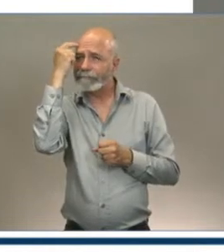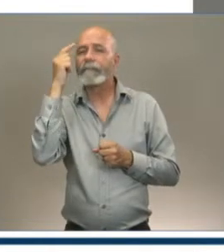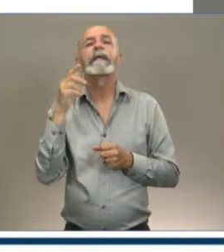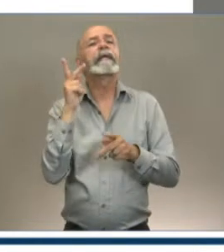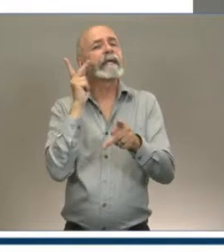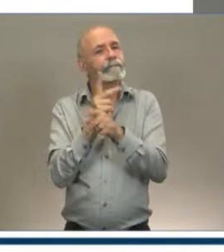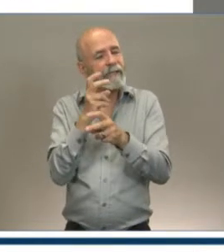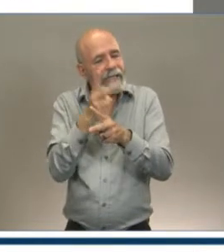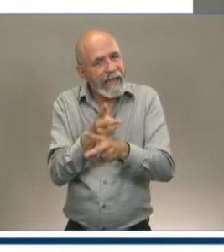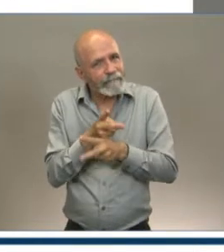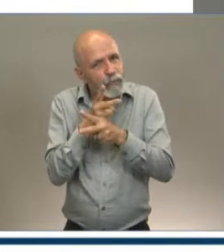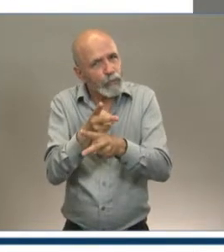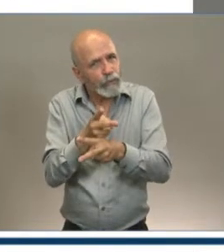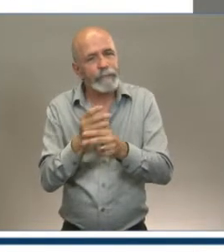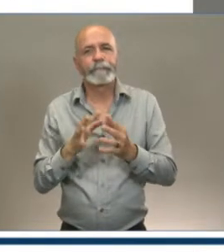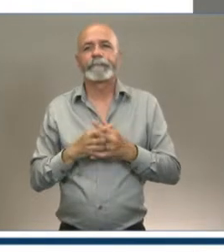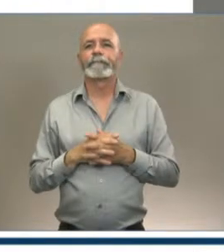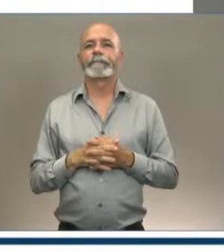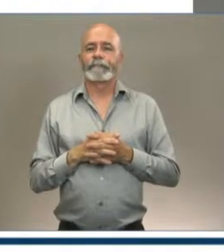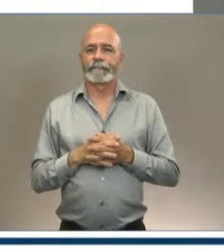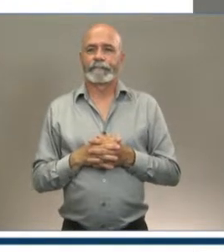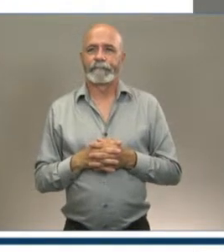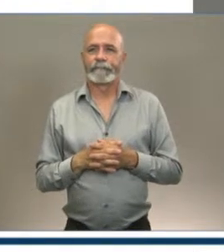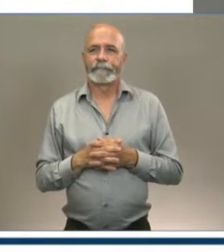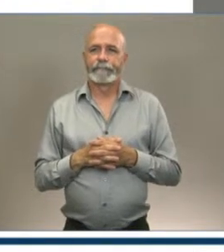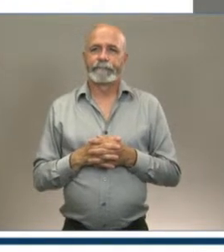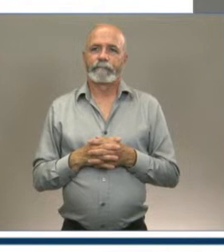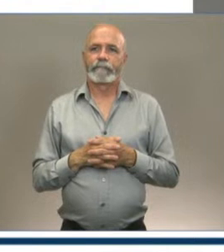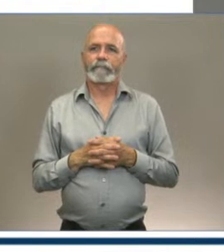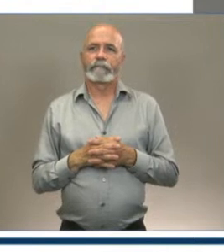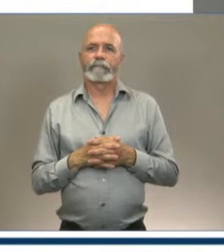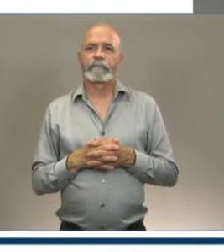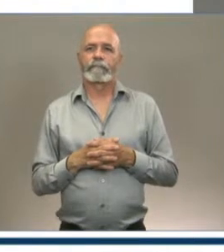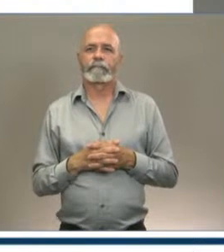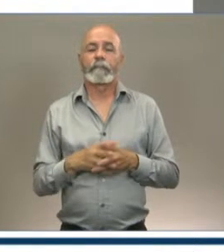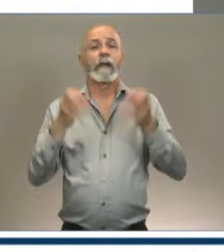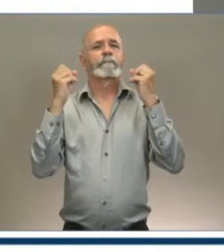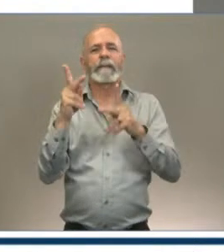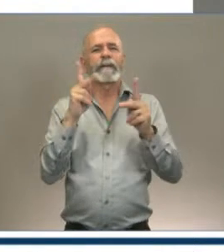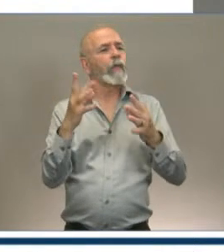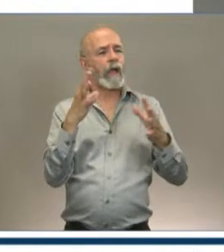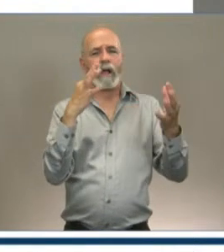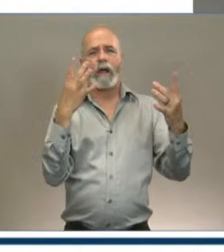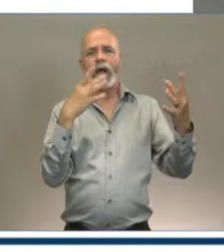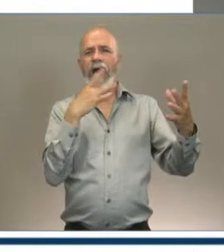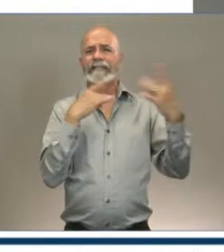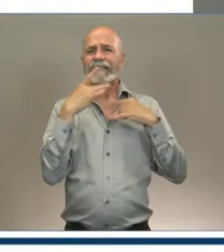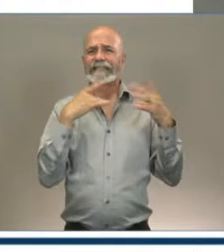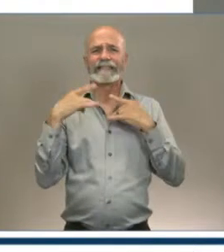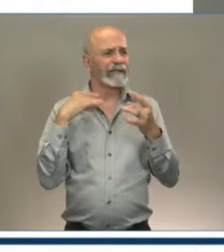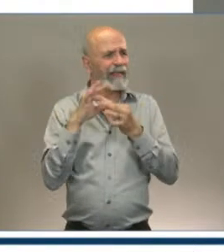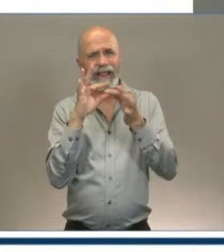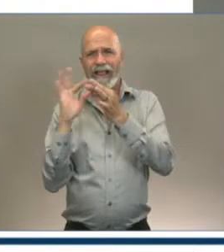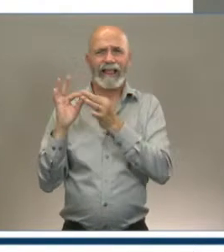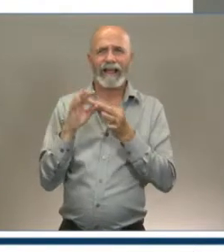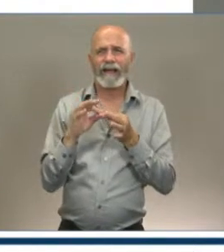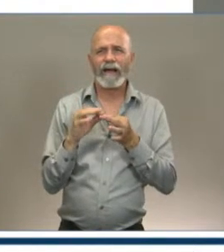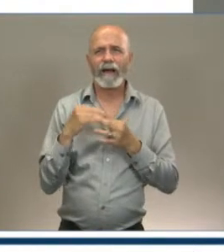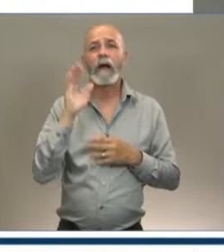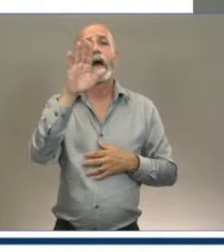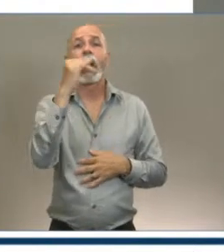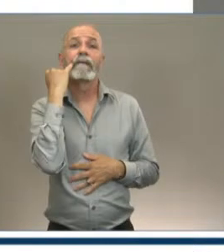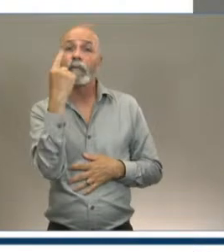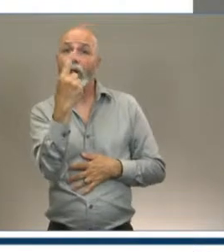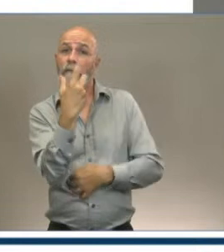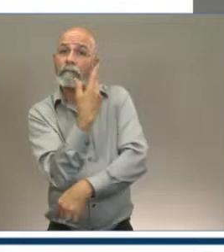I now want to address something we're getting lots of questions about, which is when people with 1 or 2 doses of vaccine, why